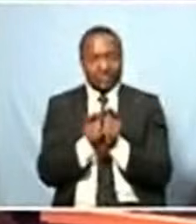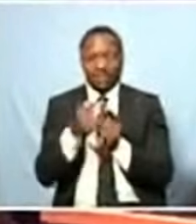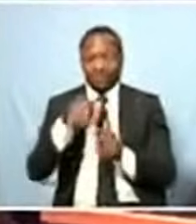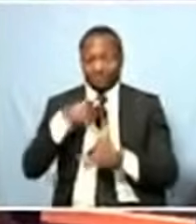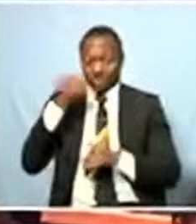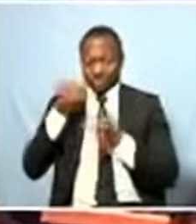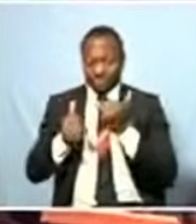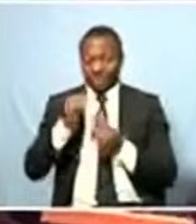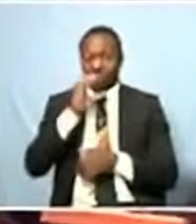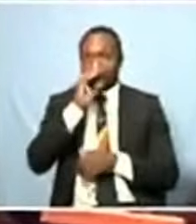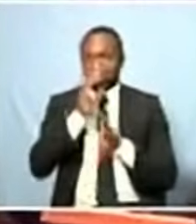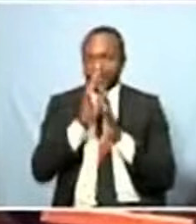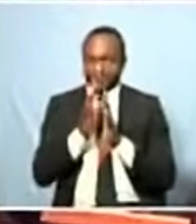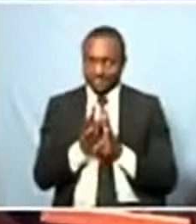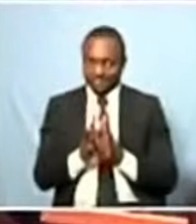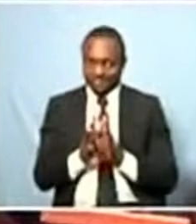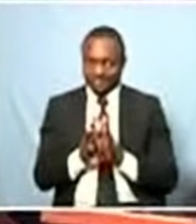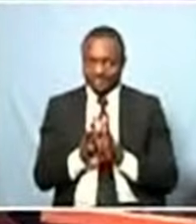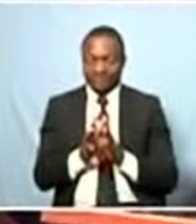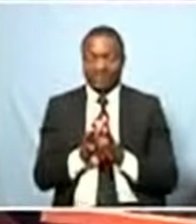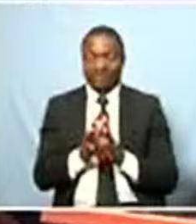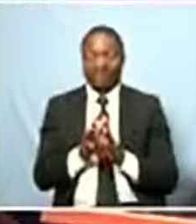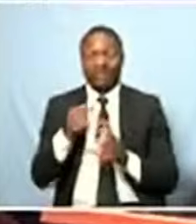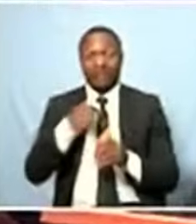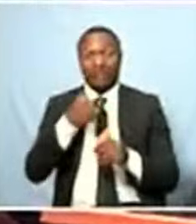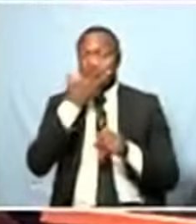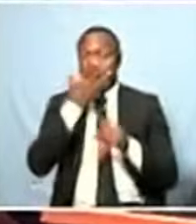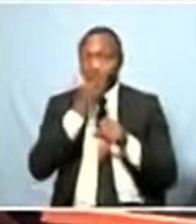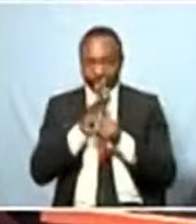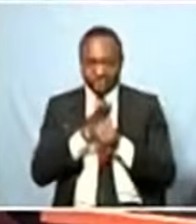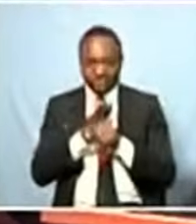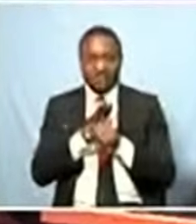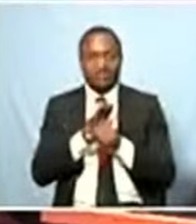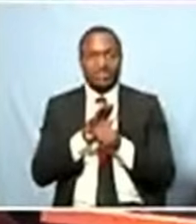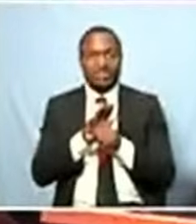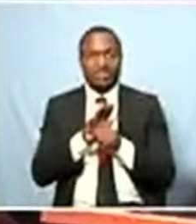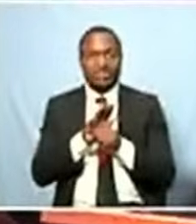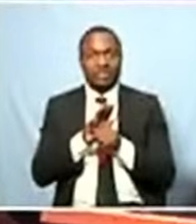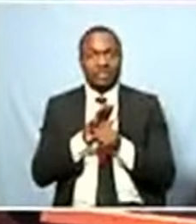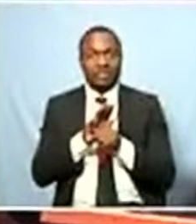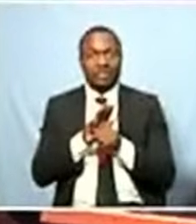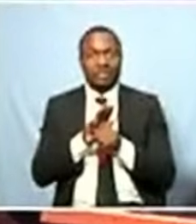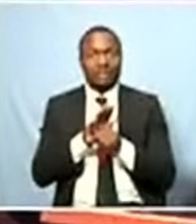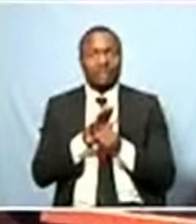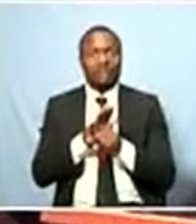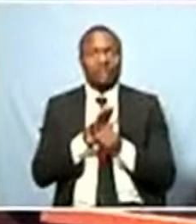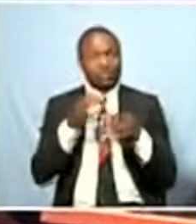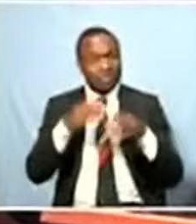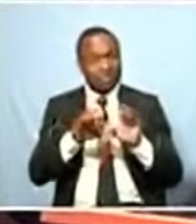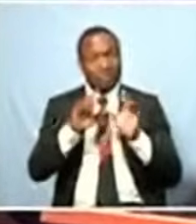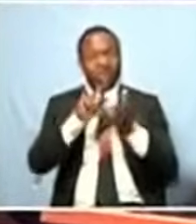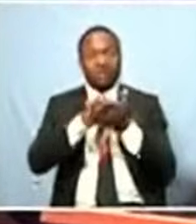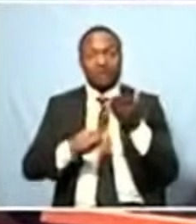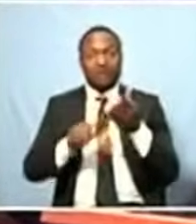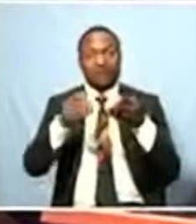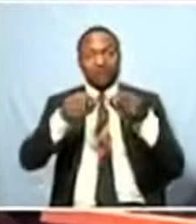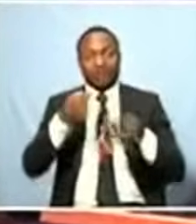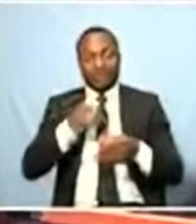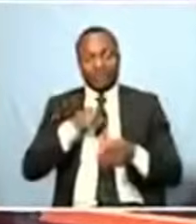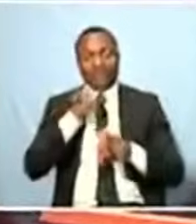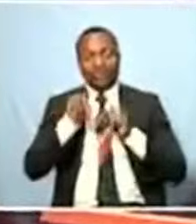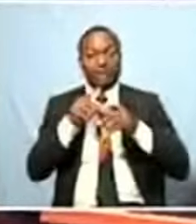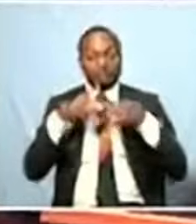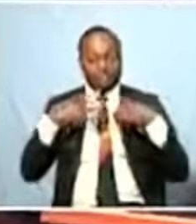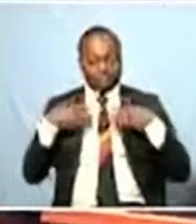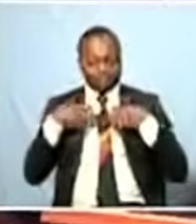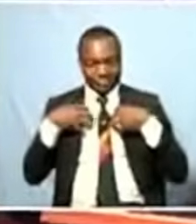conclude, Madam Speaker, I pledge to uphold the trust placed in me by the people of Mfue